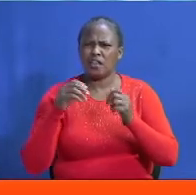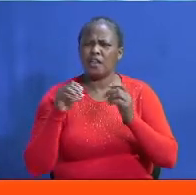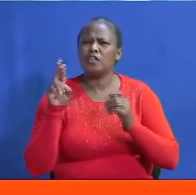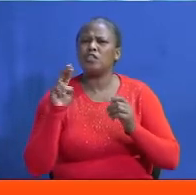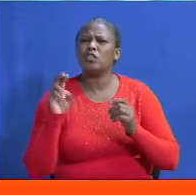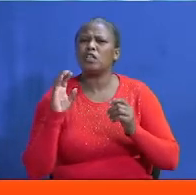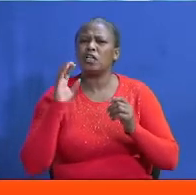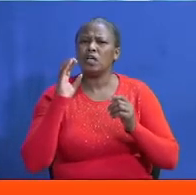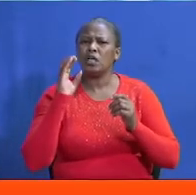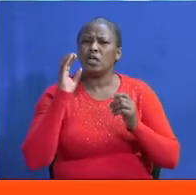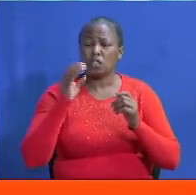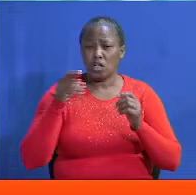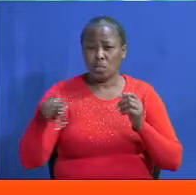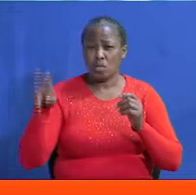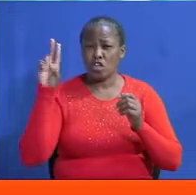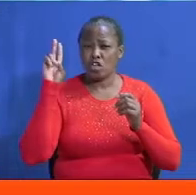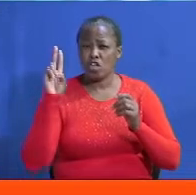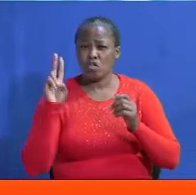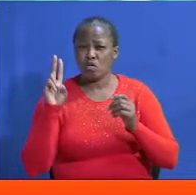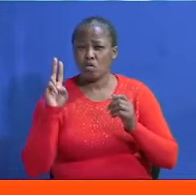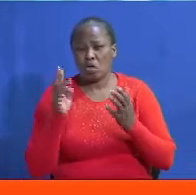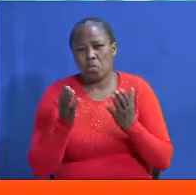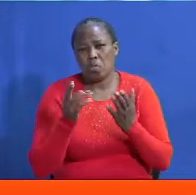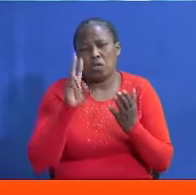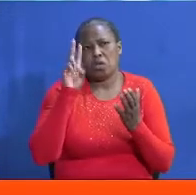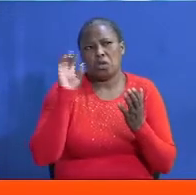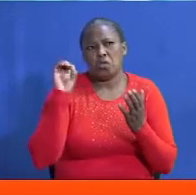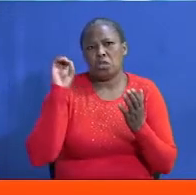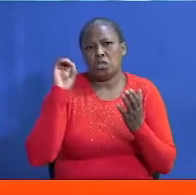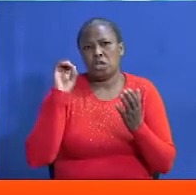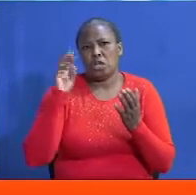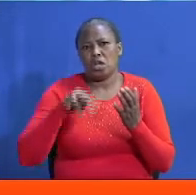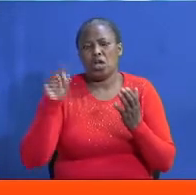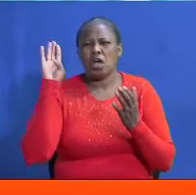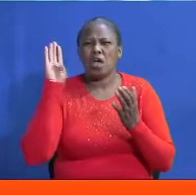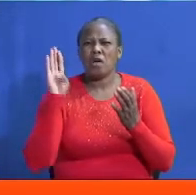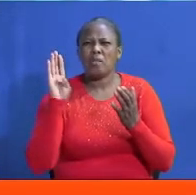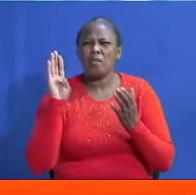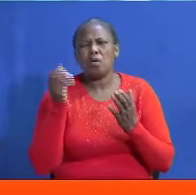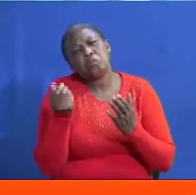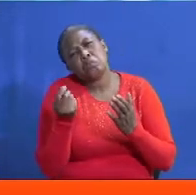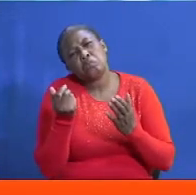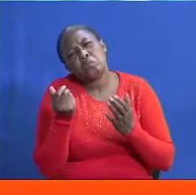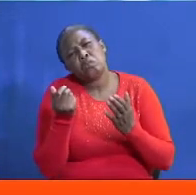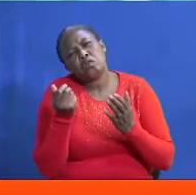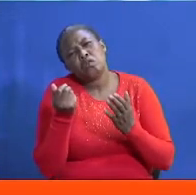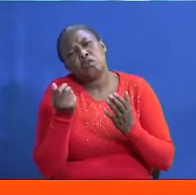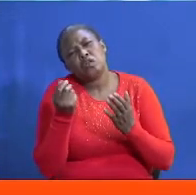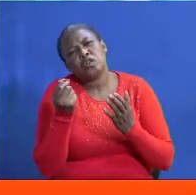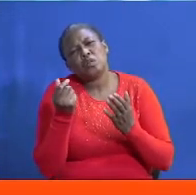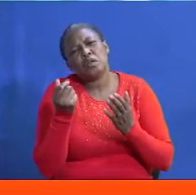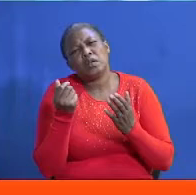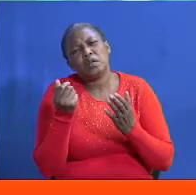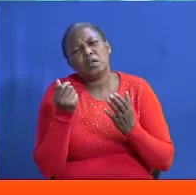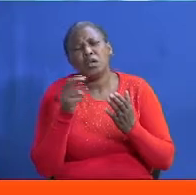So a net is like 20 Mbps and things like that. Okay, for simplicity's sake. Alright.